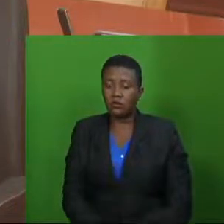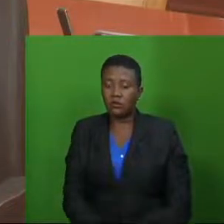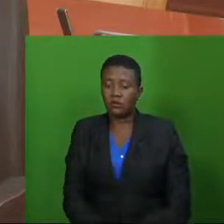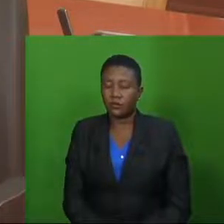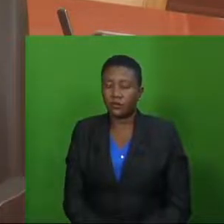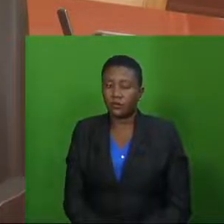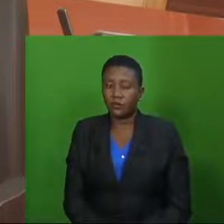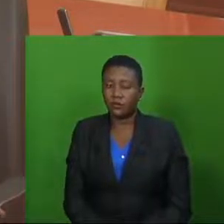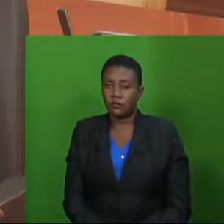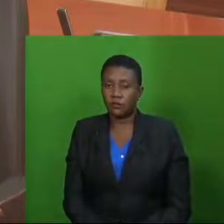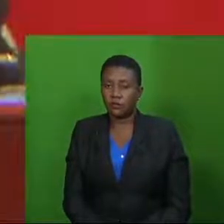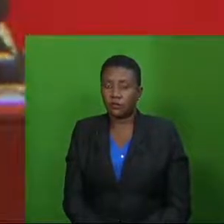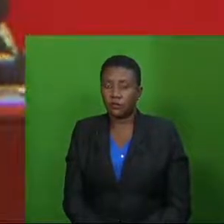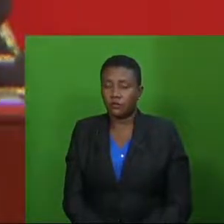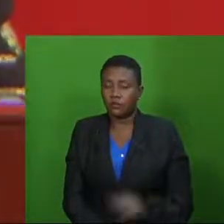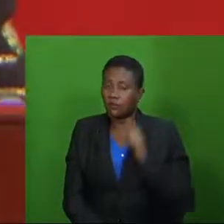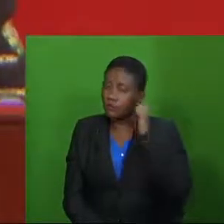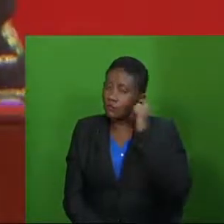much.